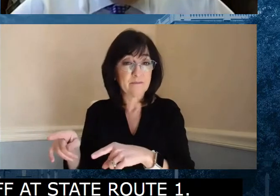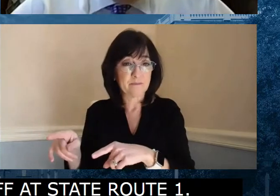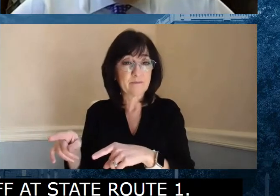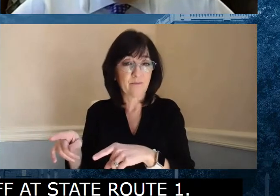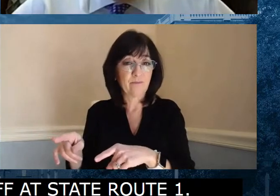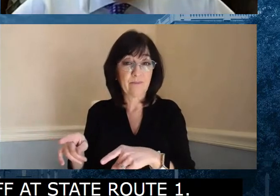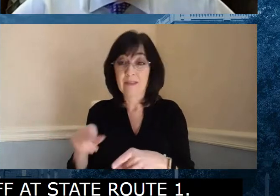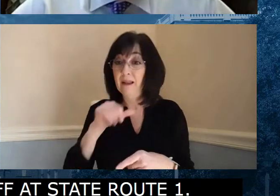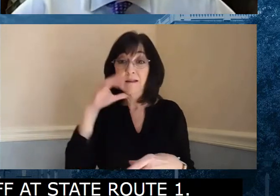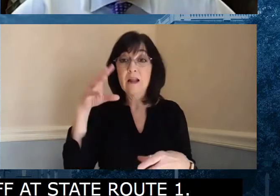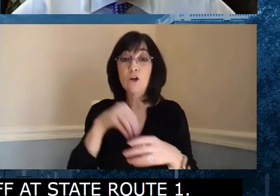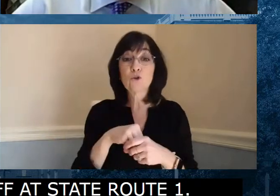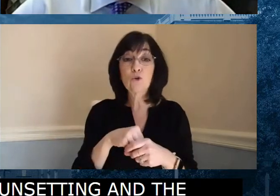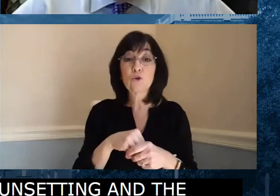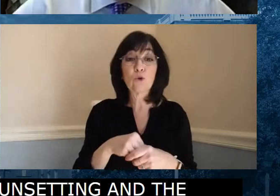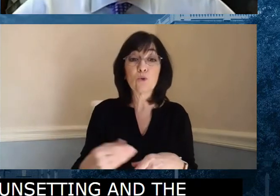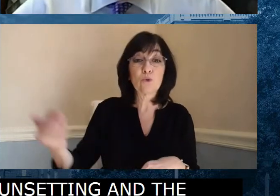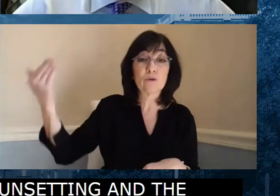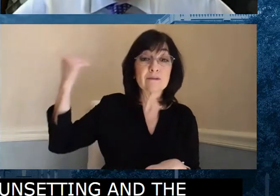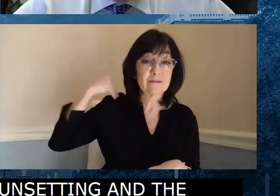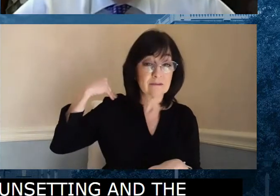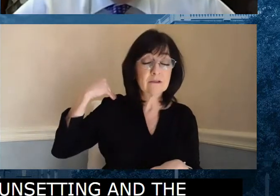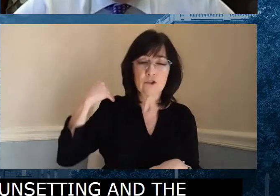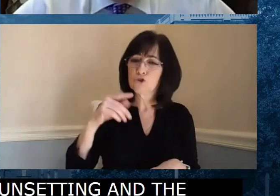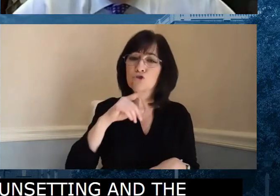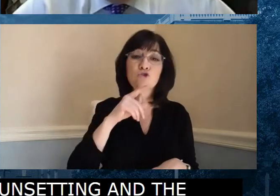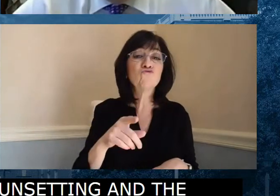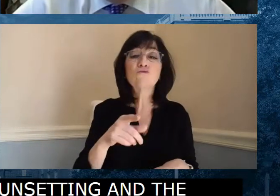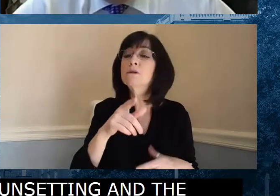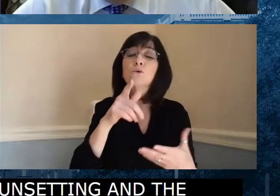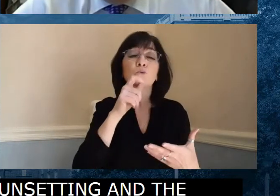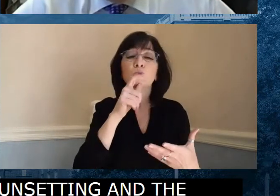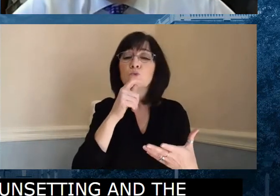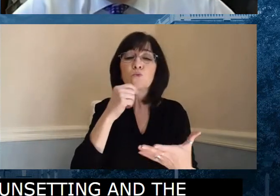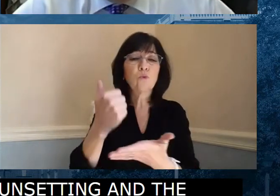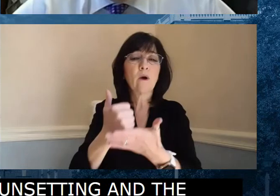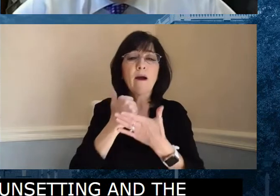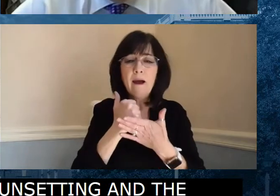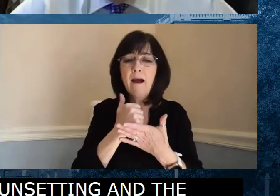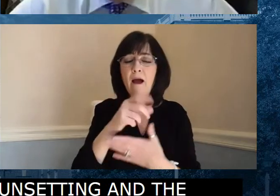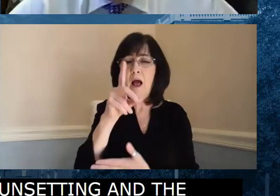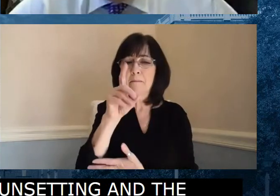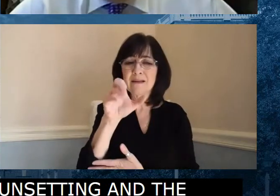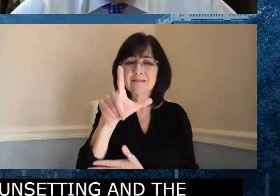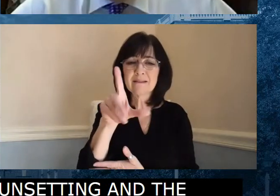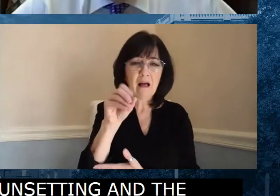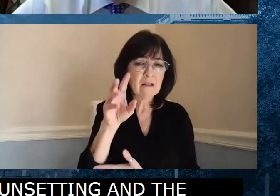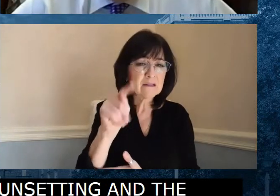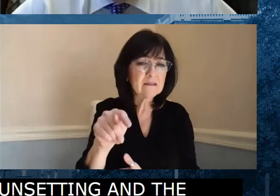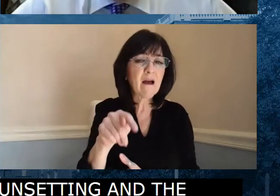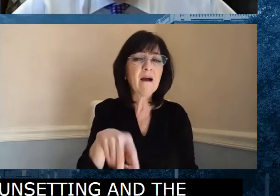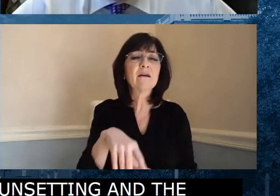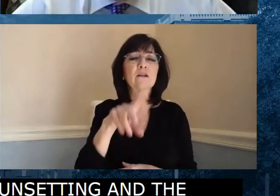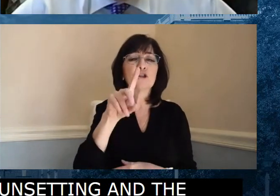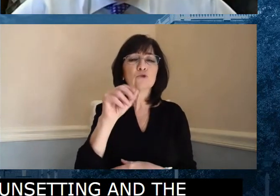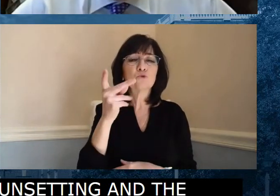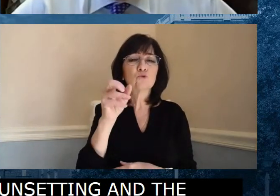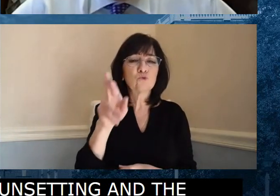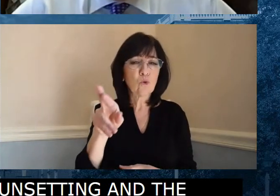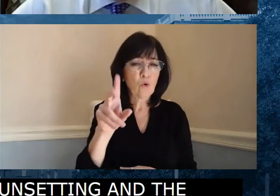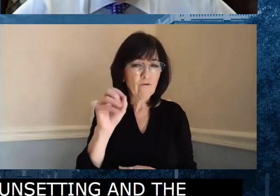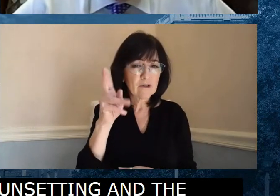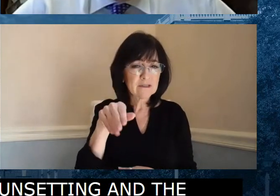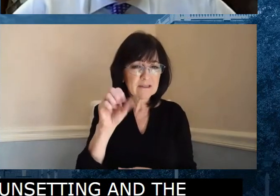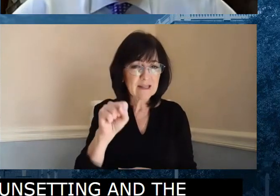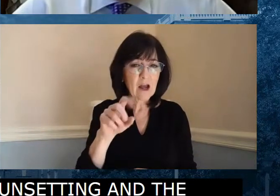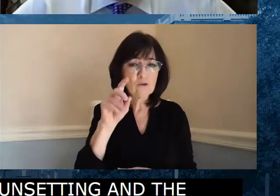back in February. And this has really been about partnerships. The Speedway, DelDOT, the Medical Reserve Corps, FEMA, the Division of